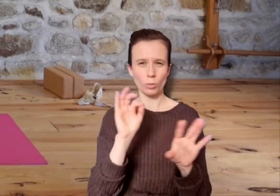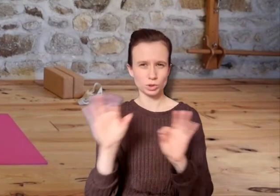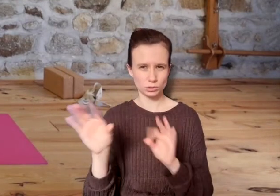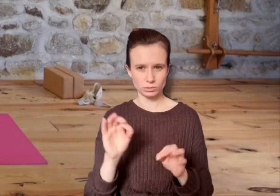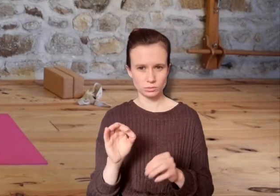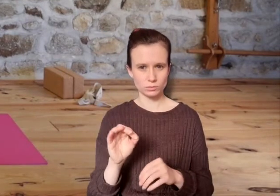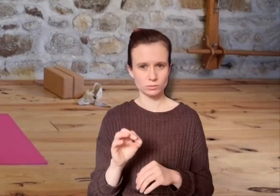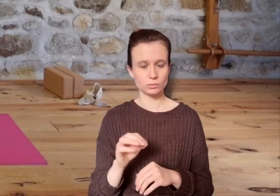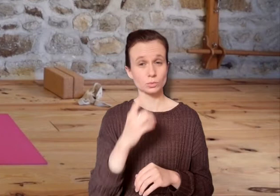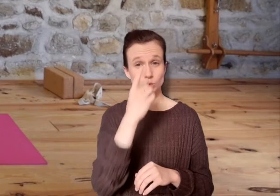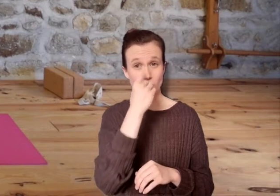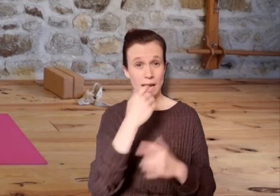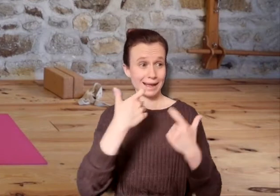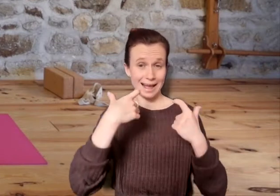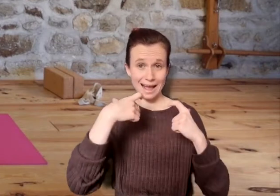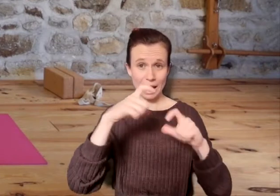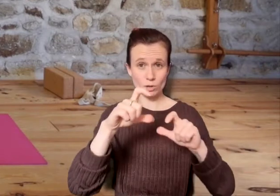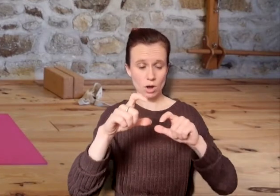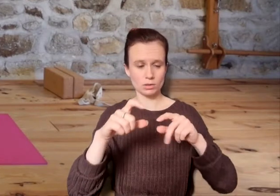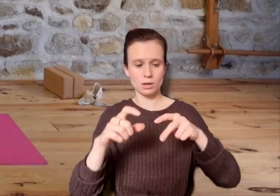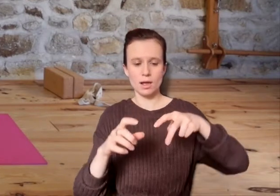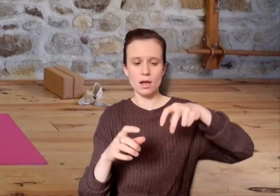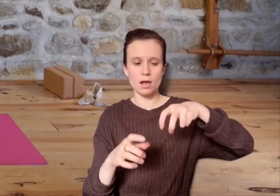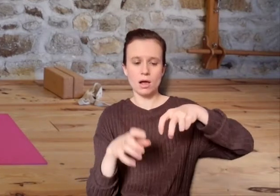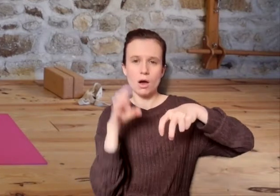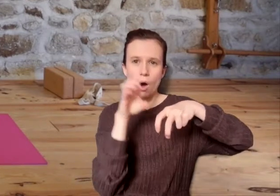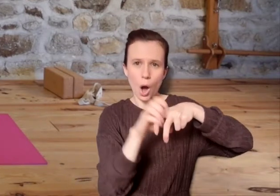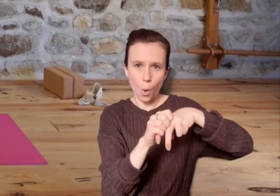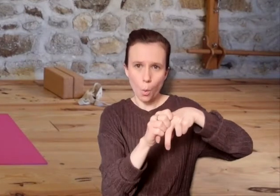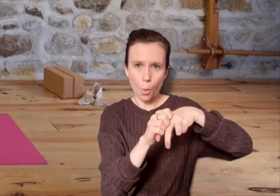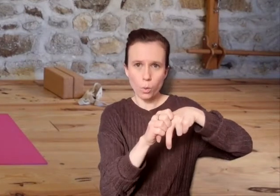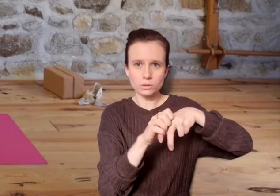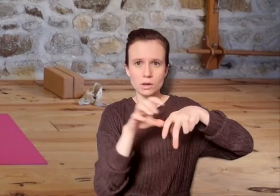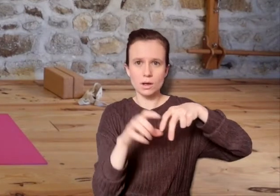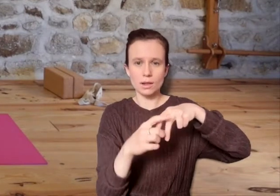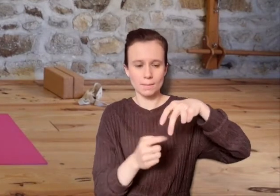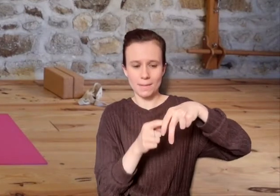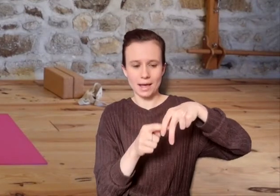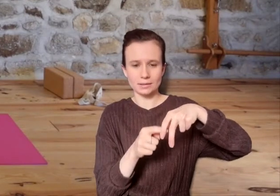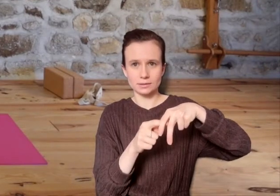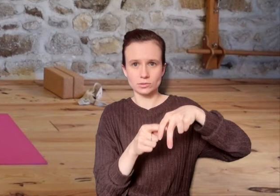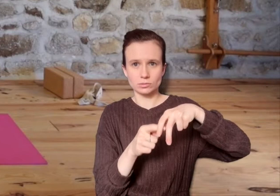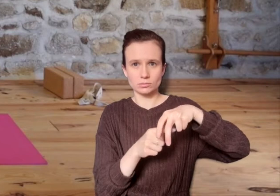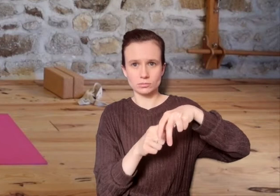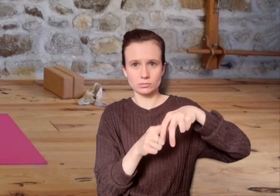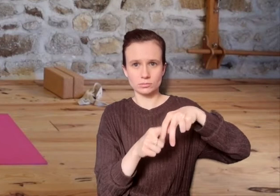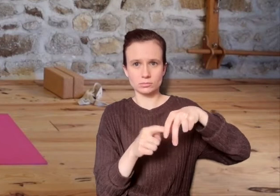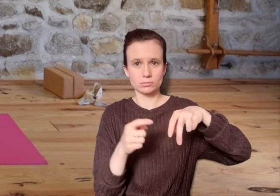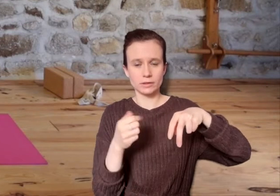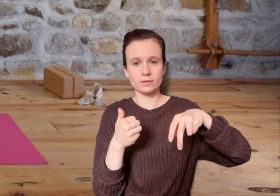options, yeah? You can keep holding the backs of the legs the entire time if you want to, if this is